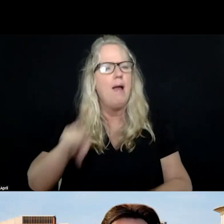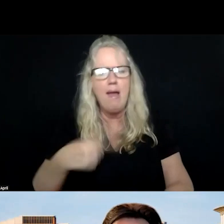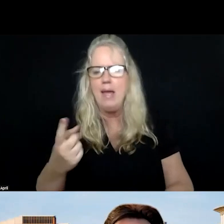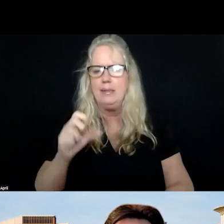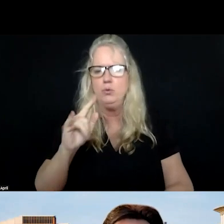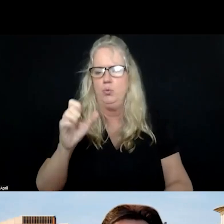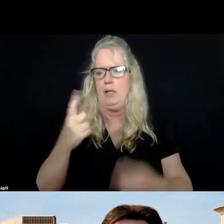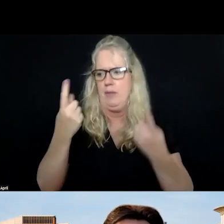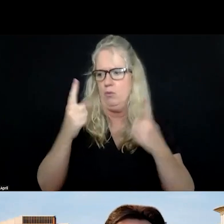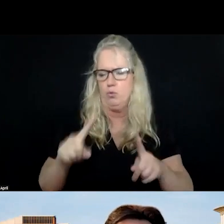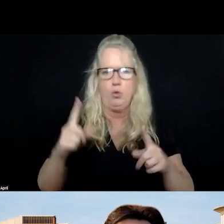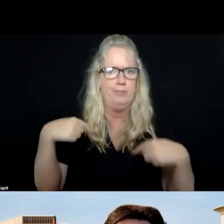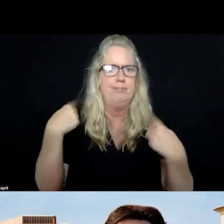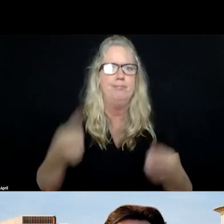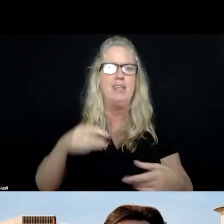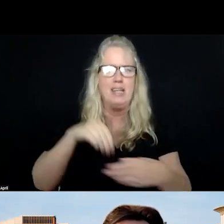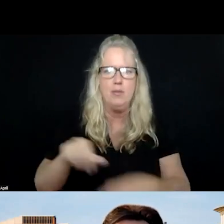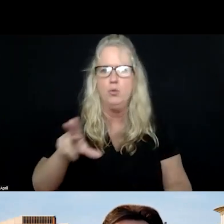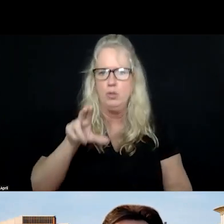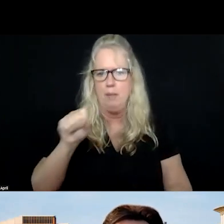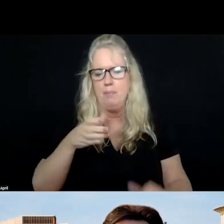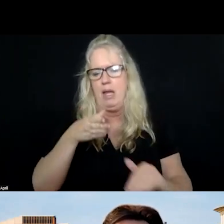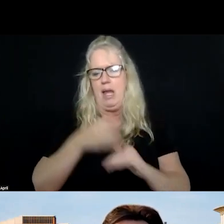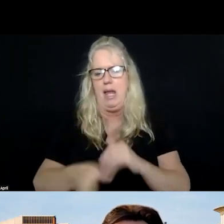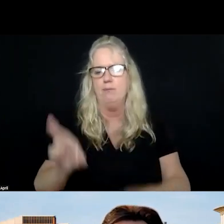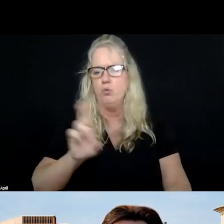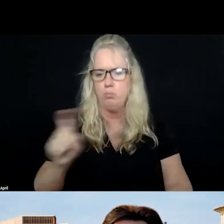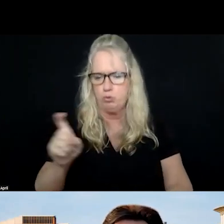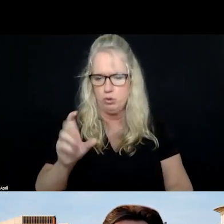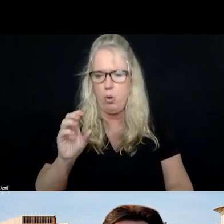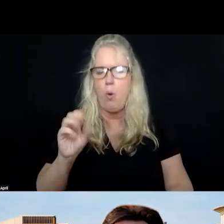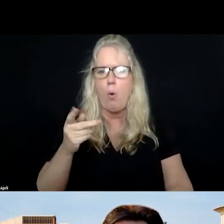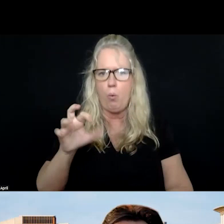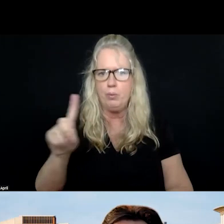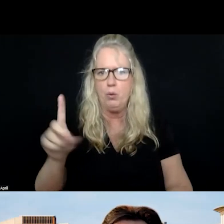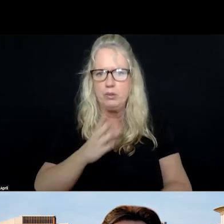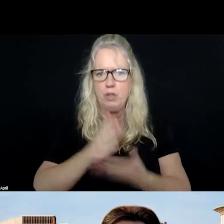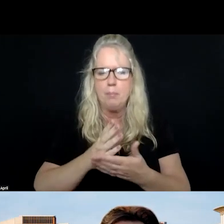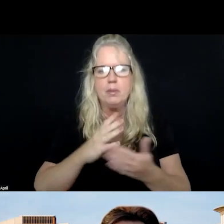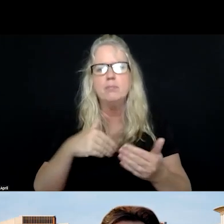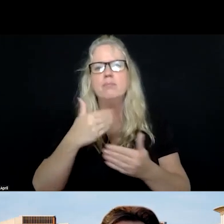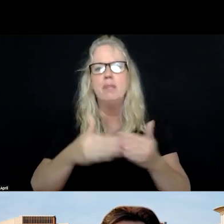that's occurred in the U.S. After prescription opioid stoppage. Let's go to the next slide.